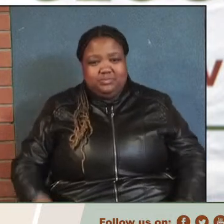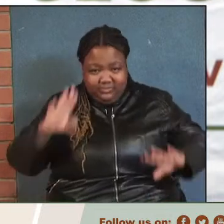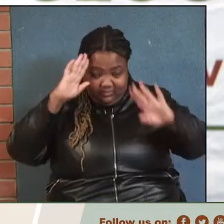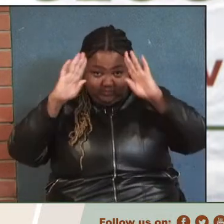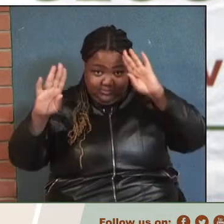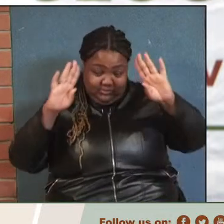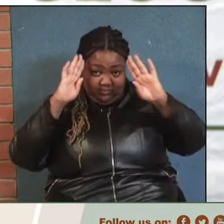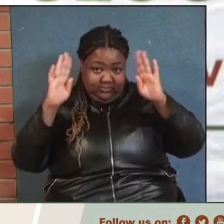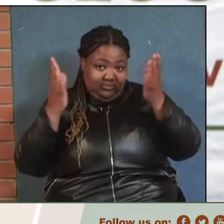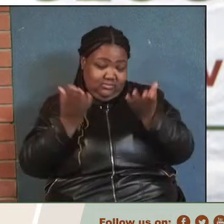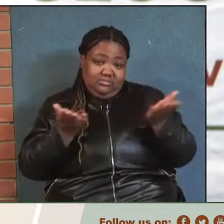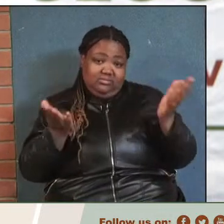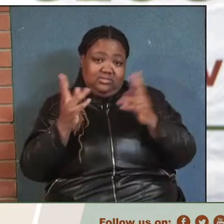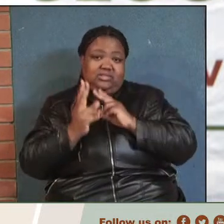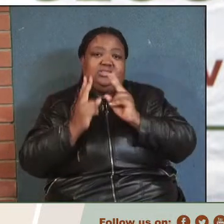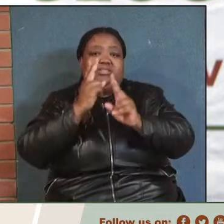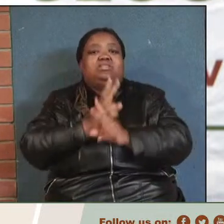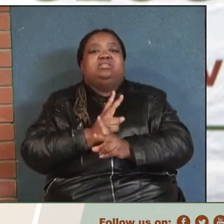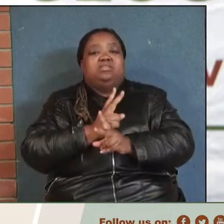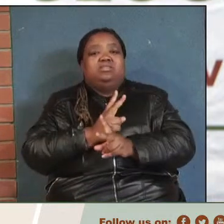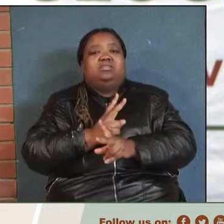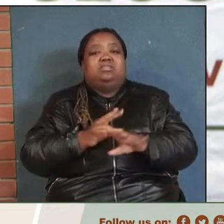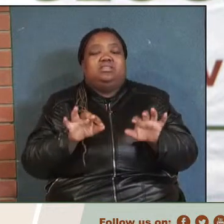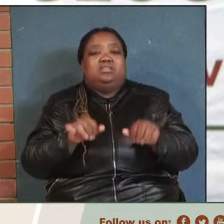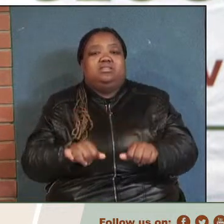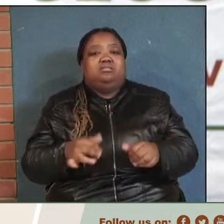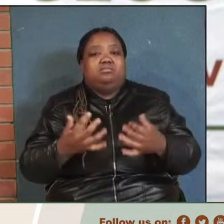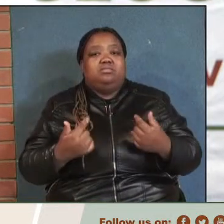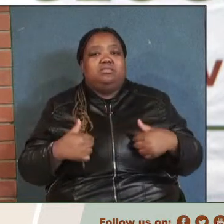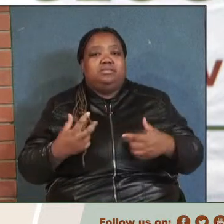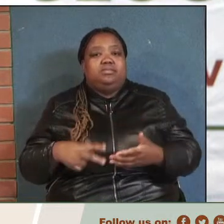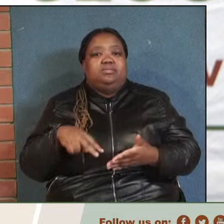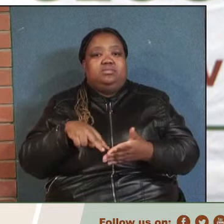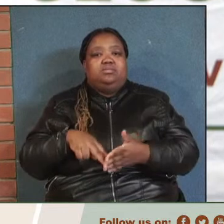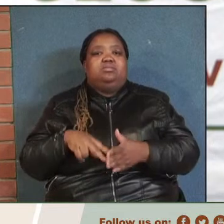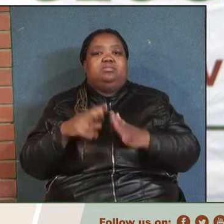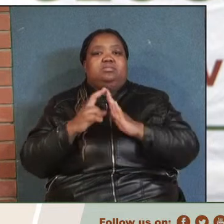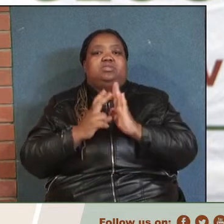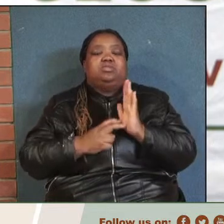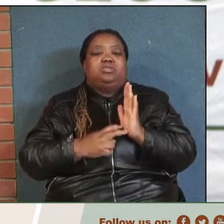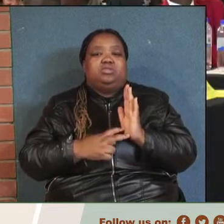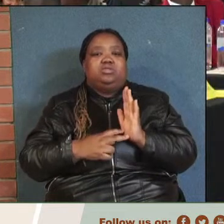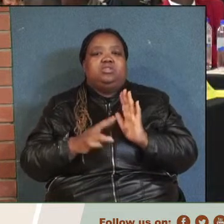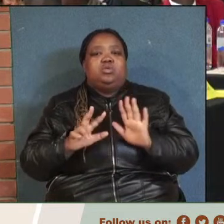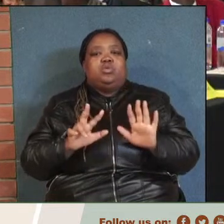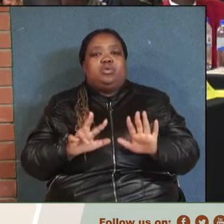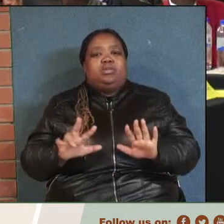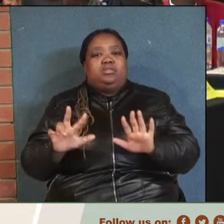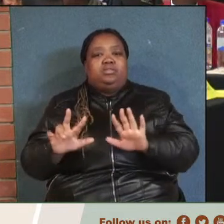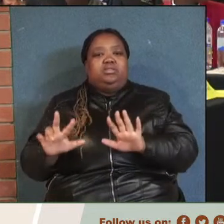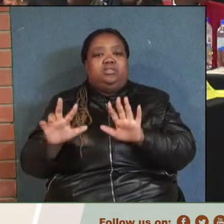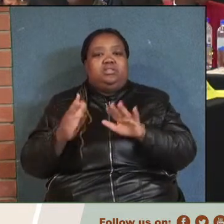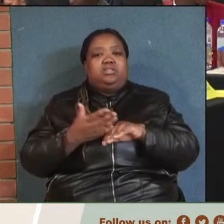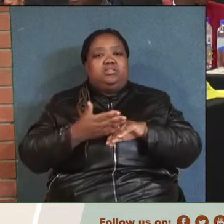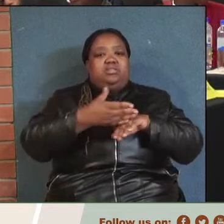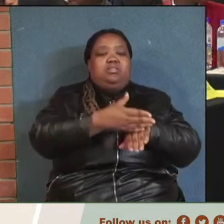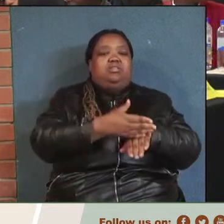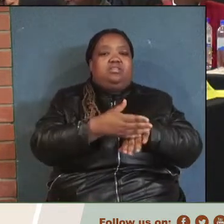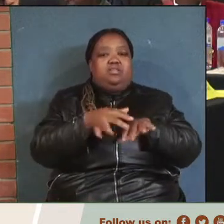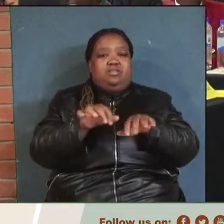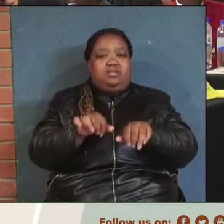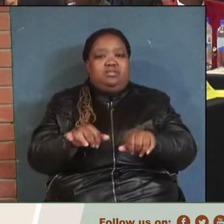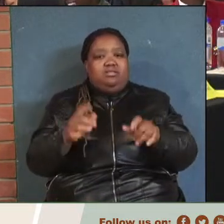Greetings to the House again. I stand up on Rule 88, interruptions. Honorable